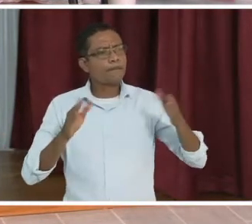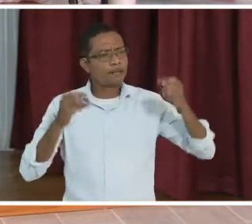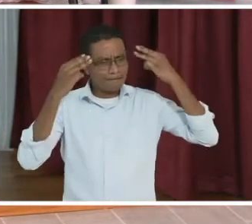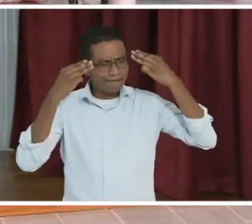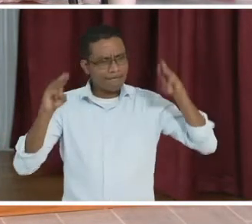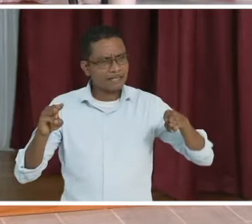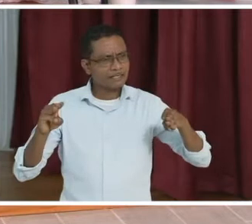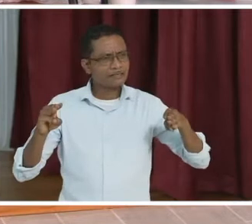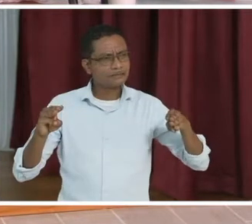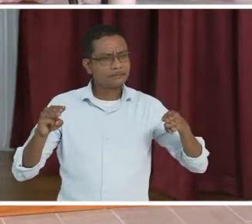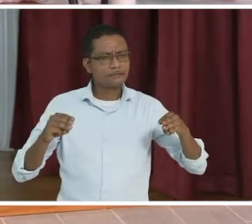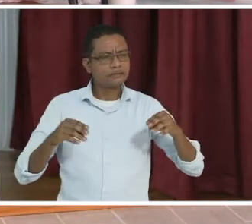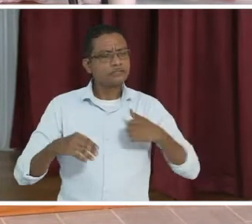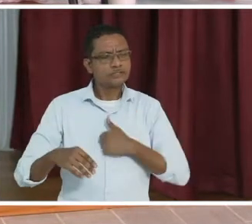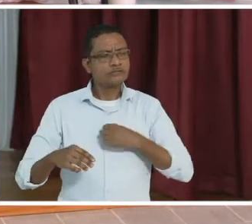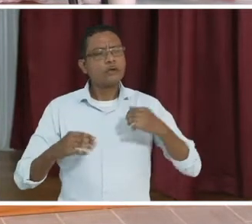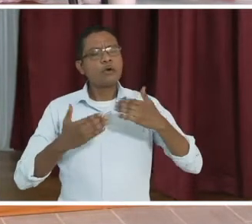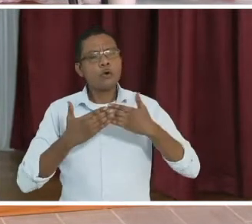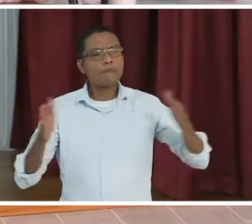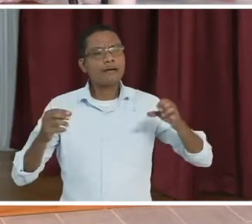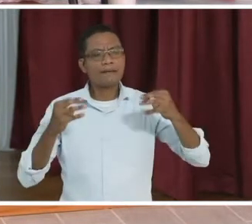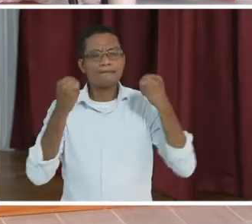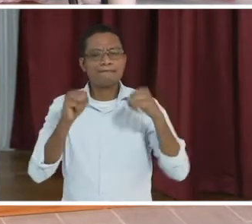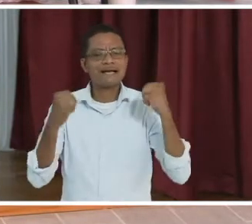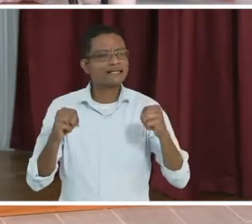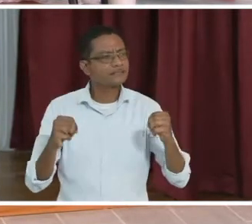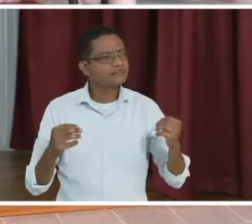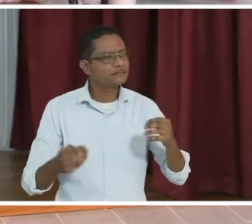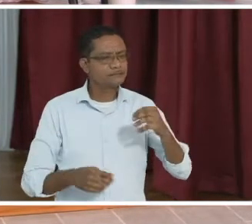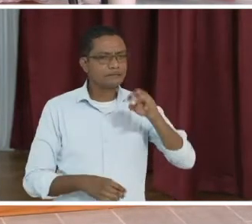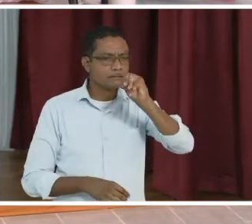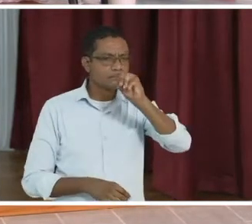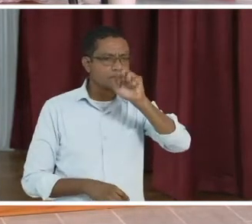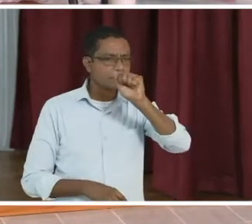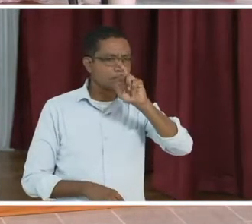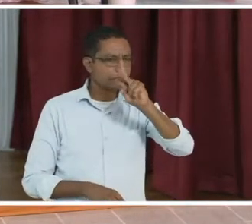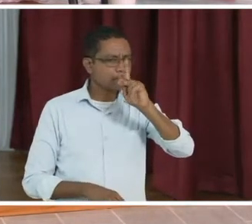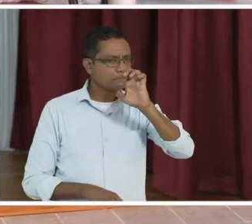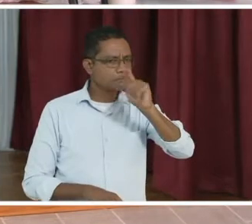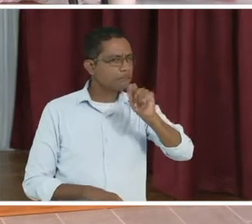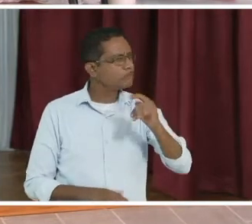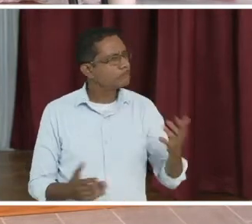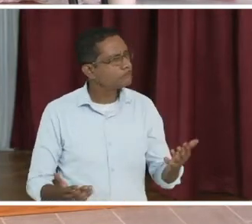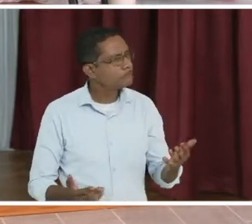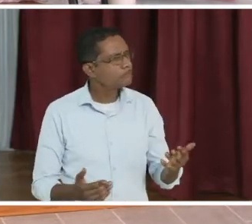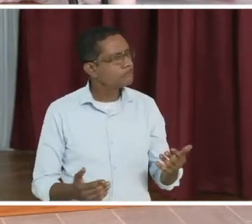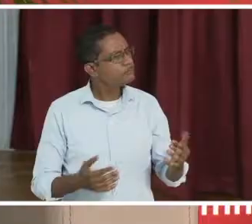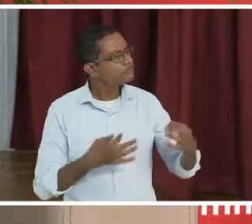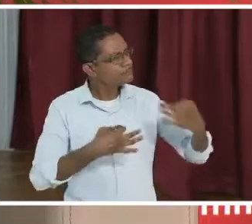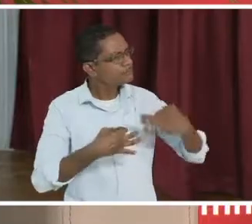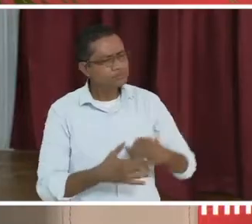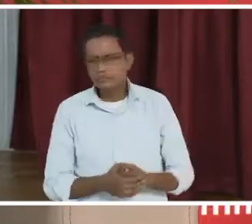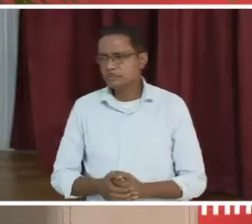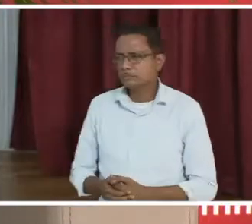that you just described differ if it's not an HTC process? Definitely, one, you don't have